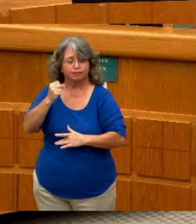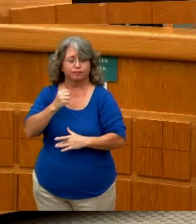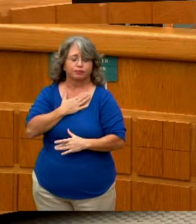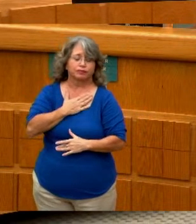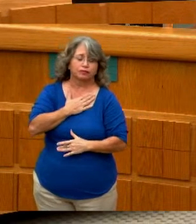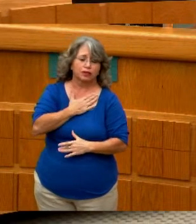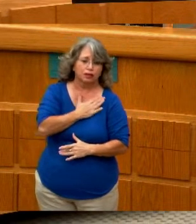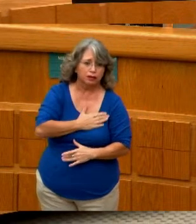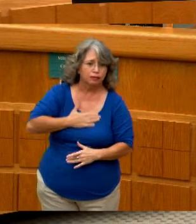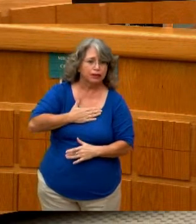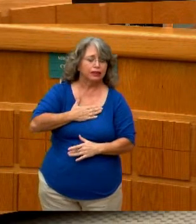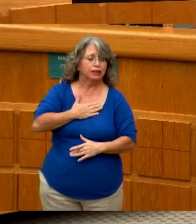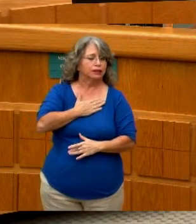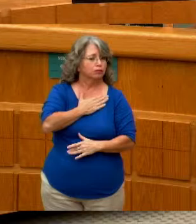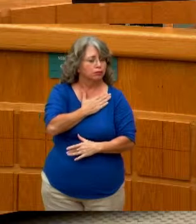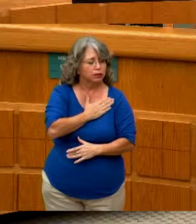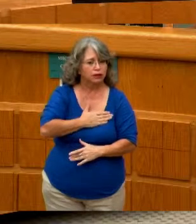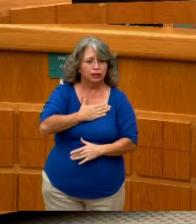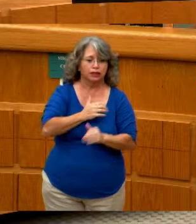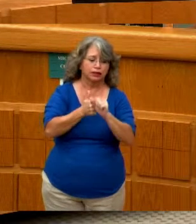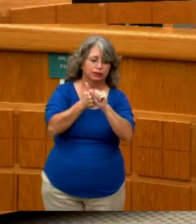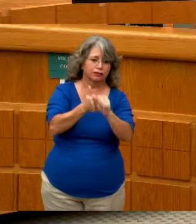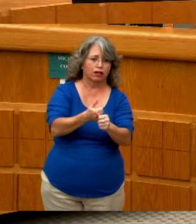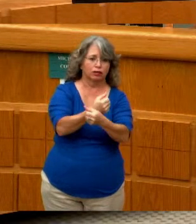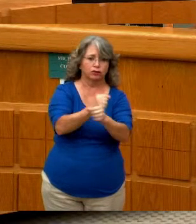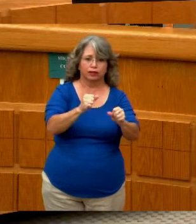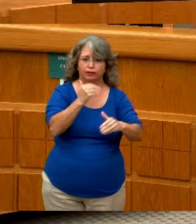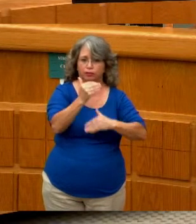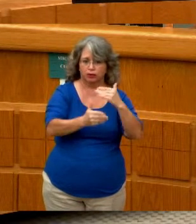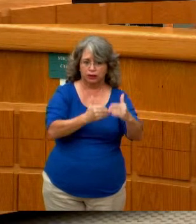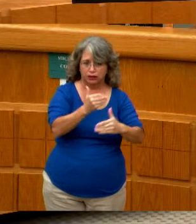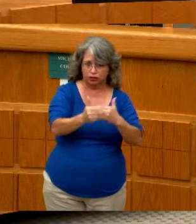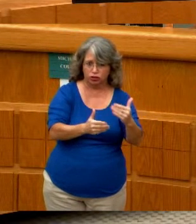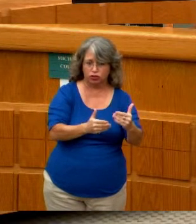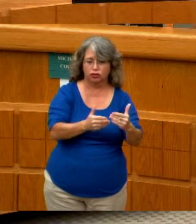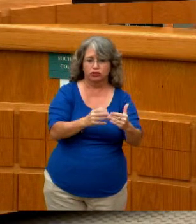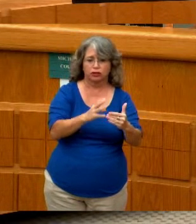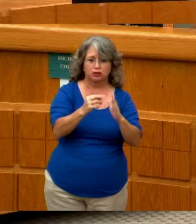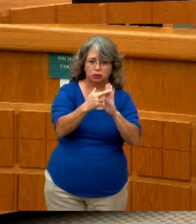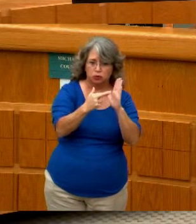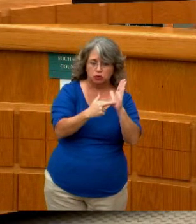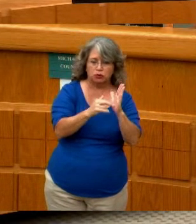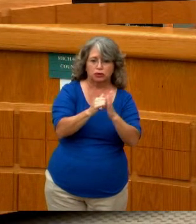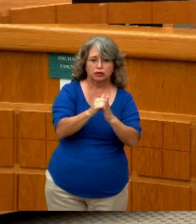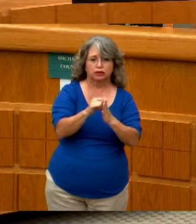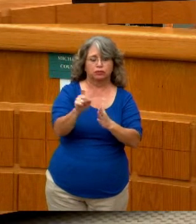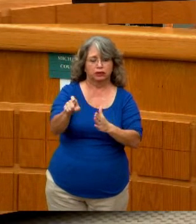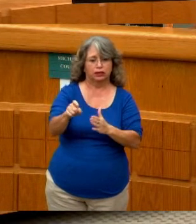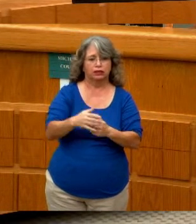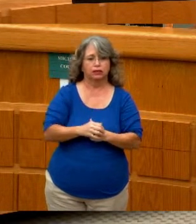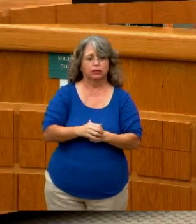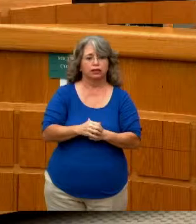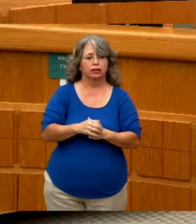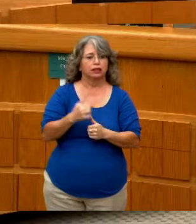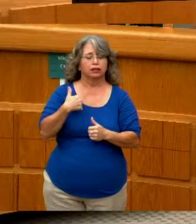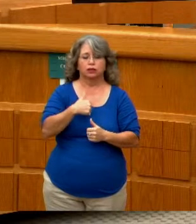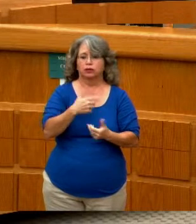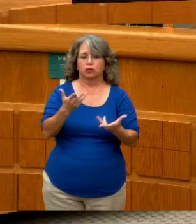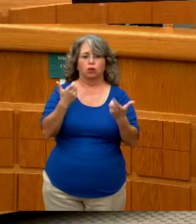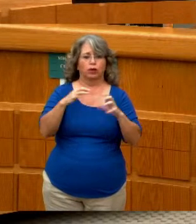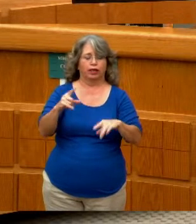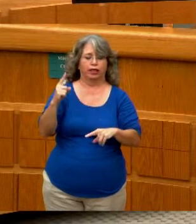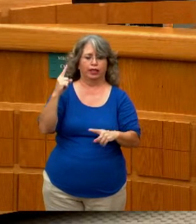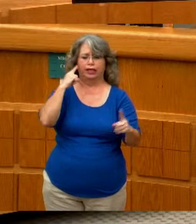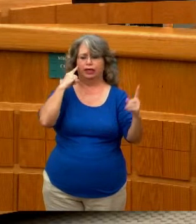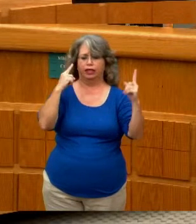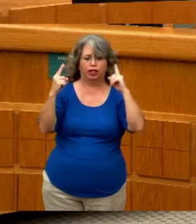protocols and the precautions that are needed. We don't want to, what I'm hearing